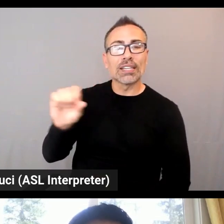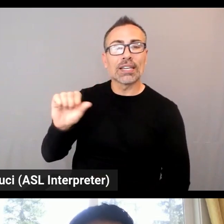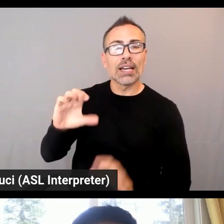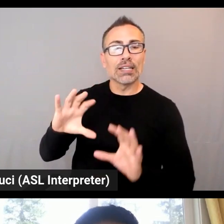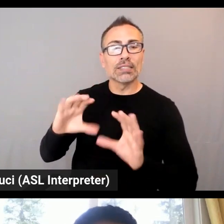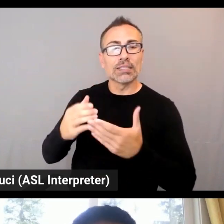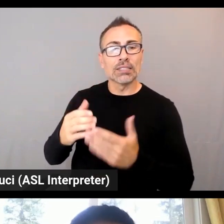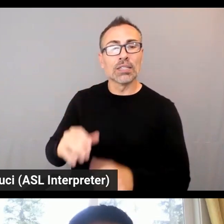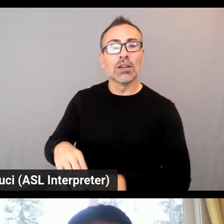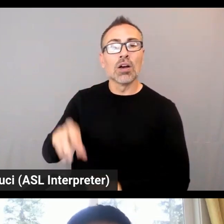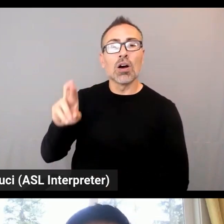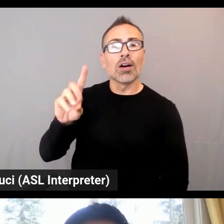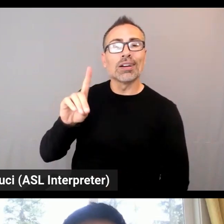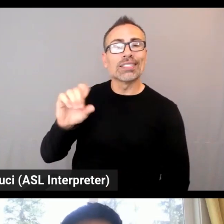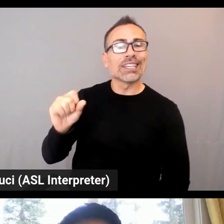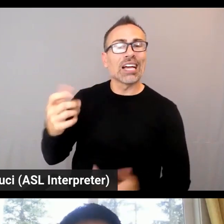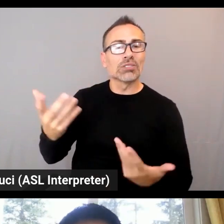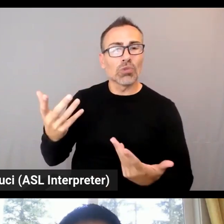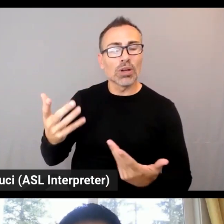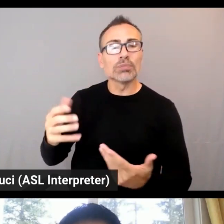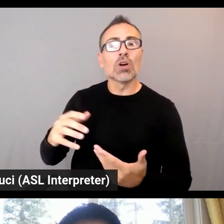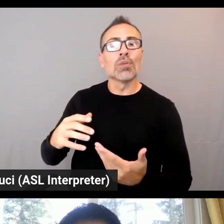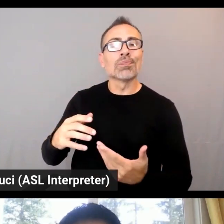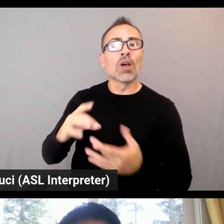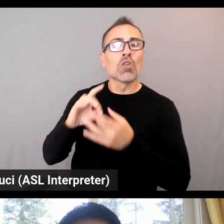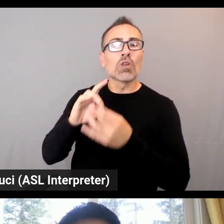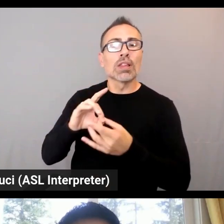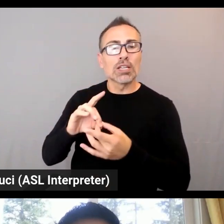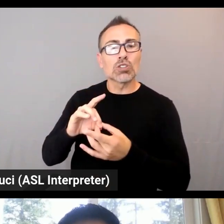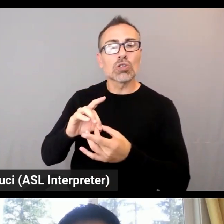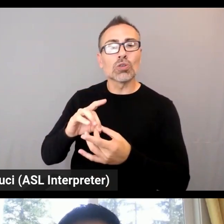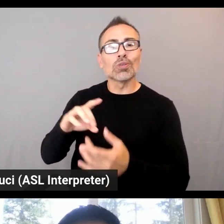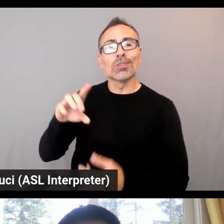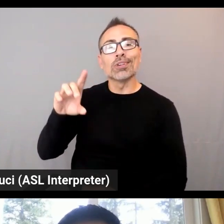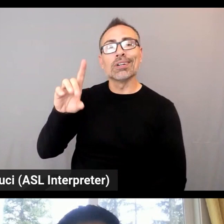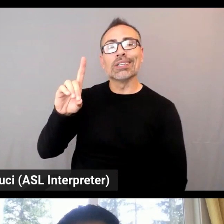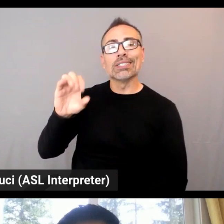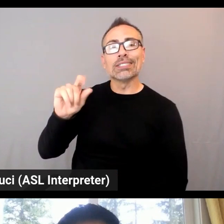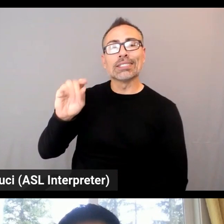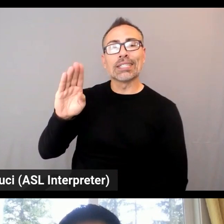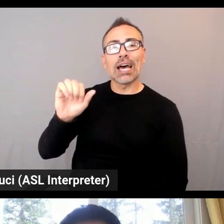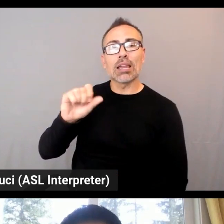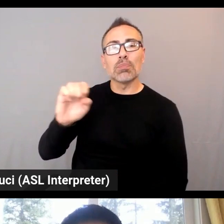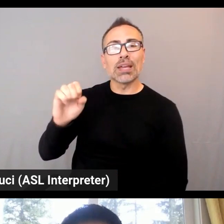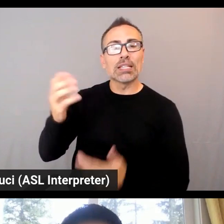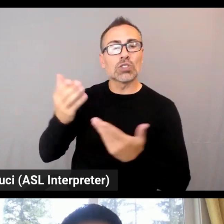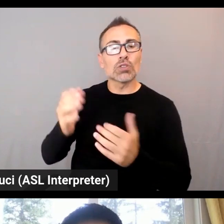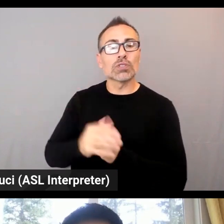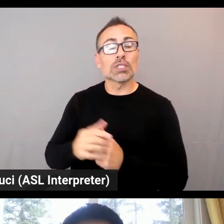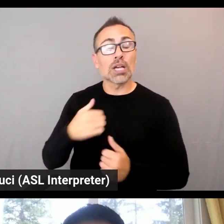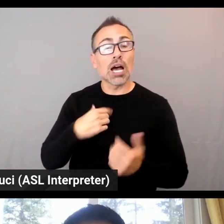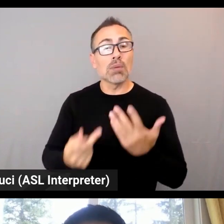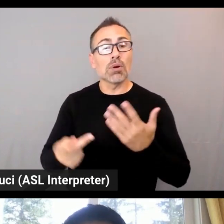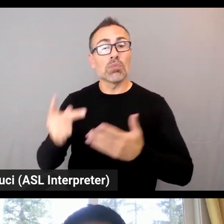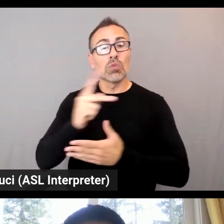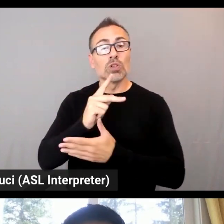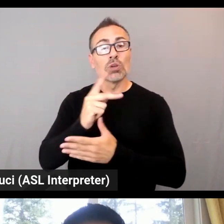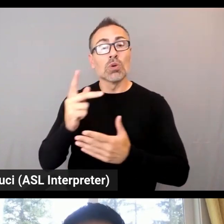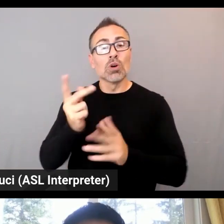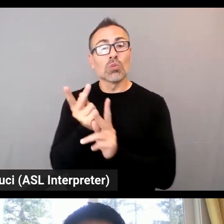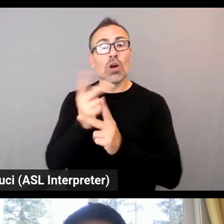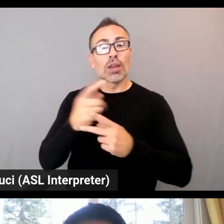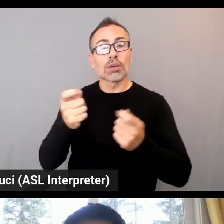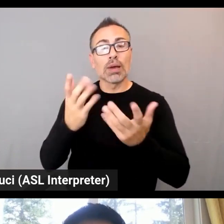stands for Relational Database Services. And I am a principal product manager here. And I was the product